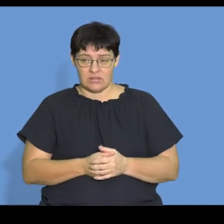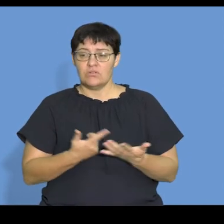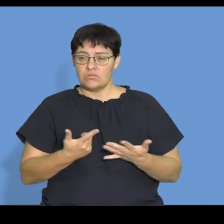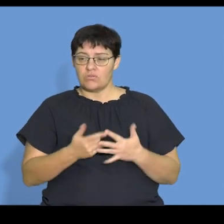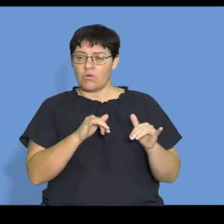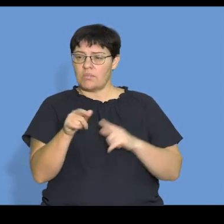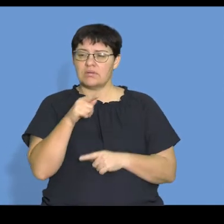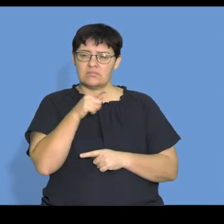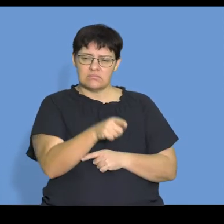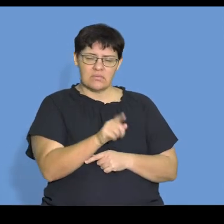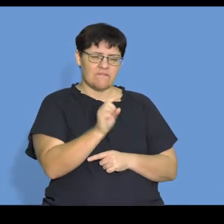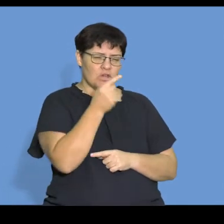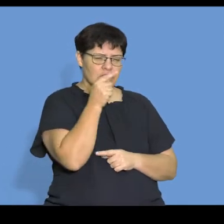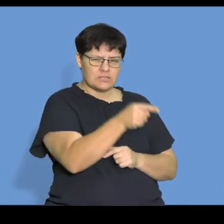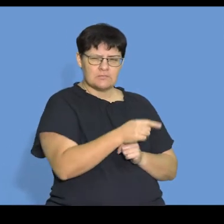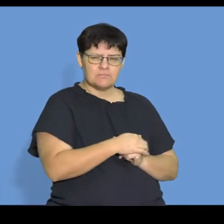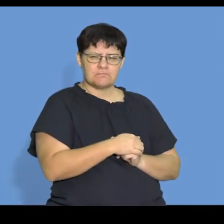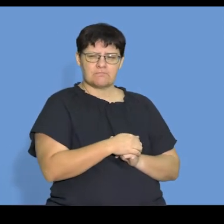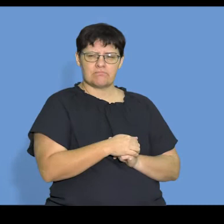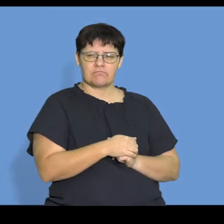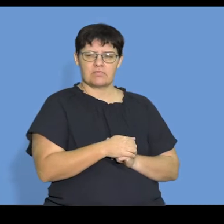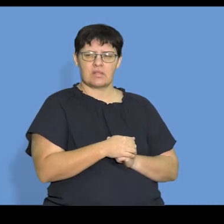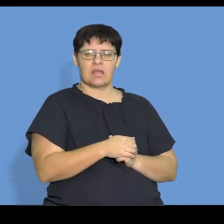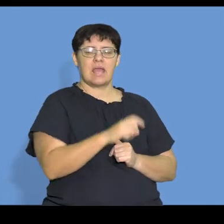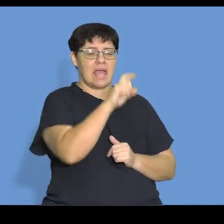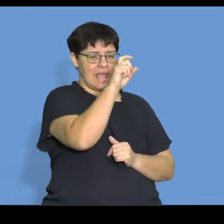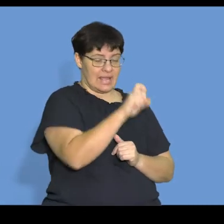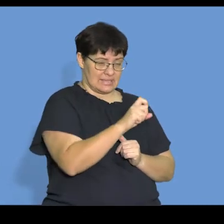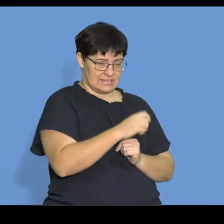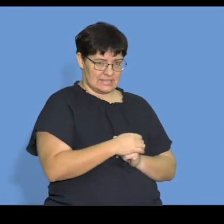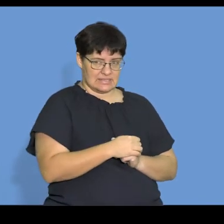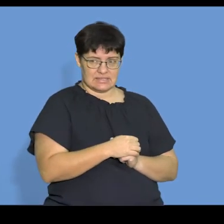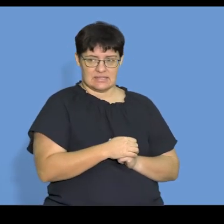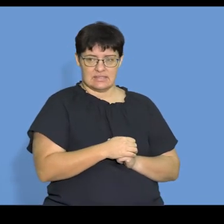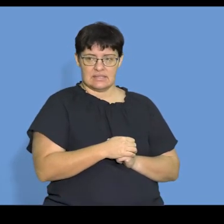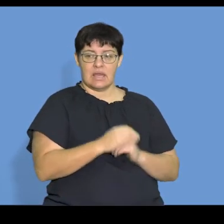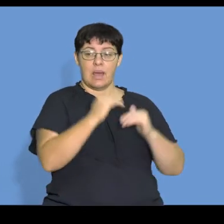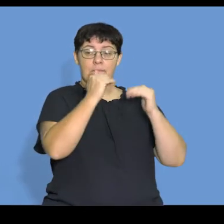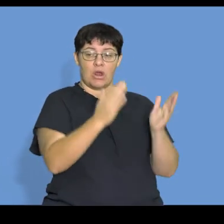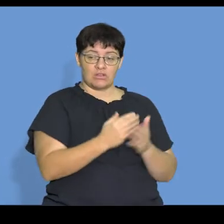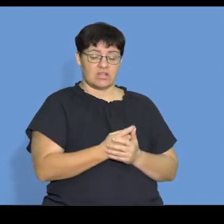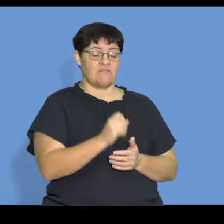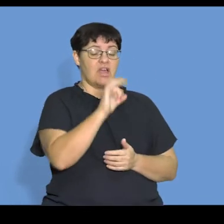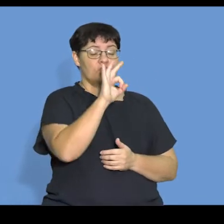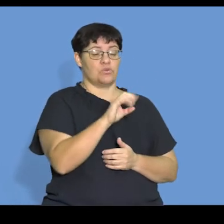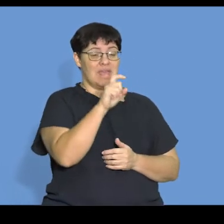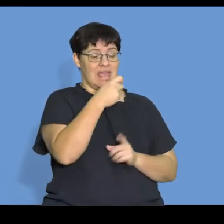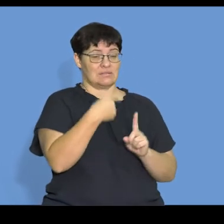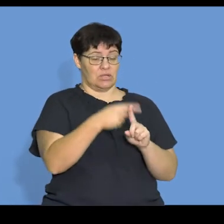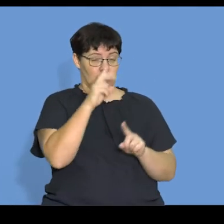of the first one here will be just x, and then in the brackets I will have 3x